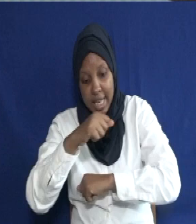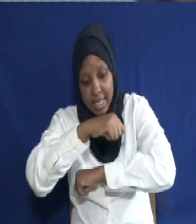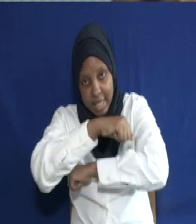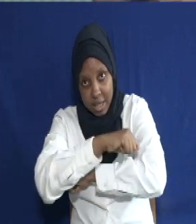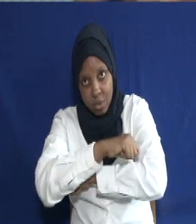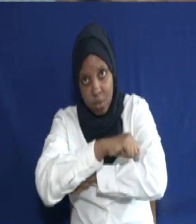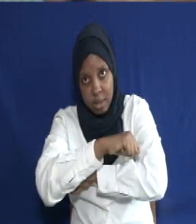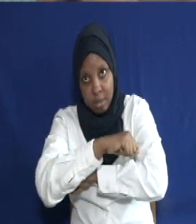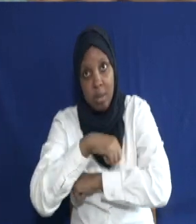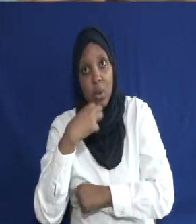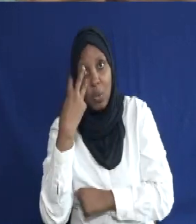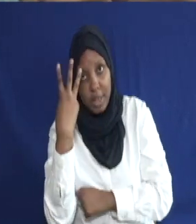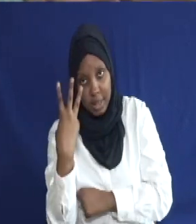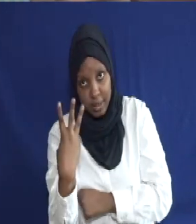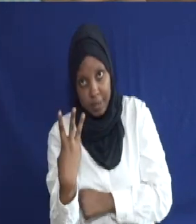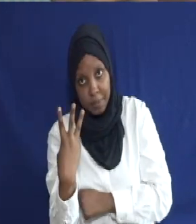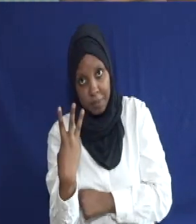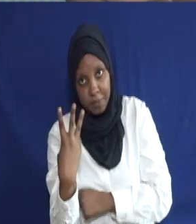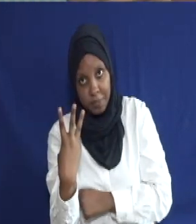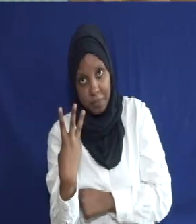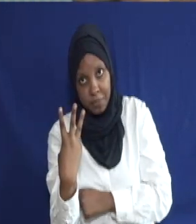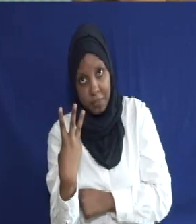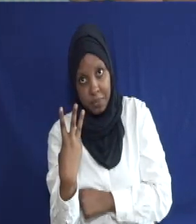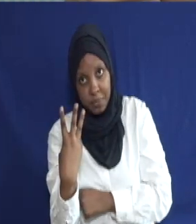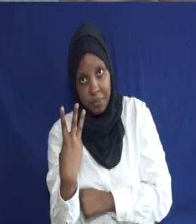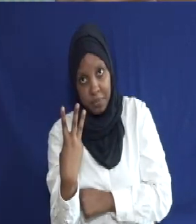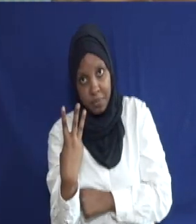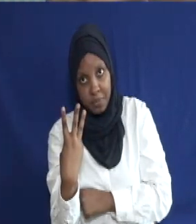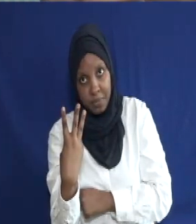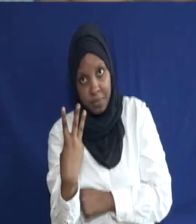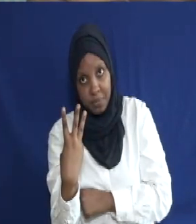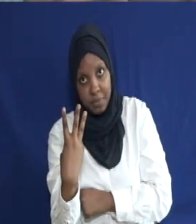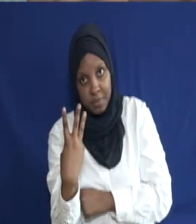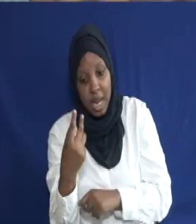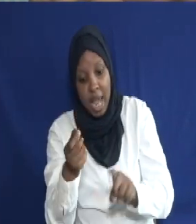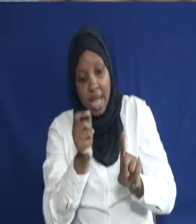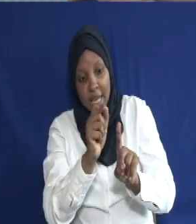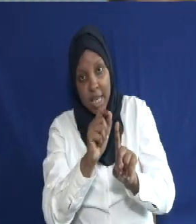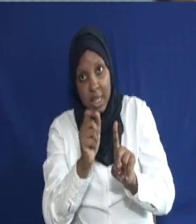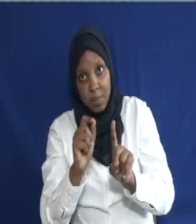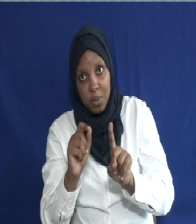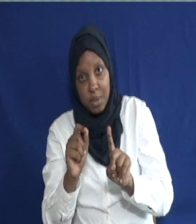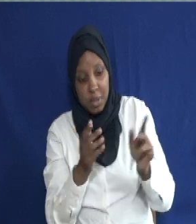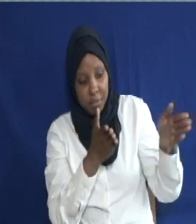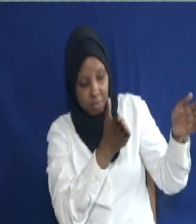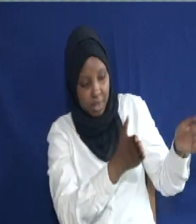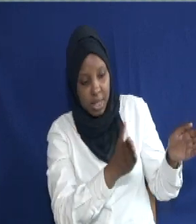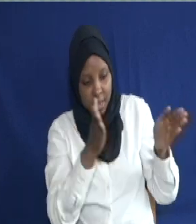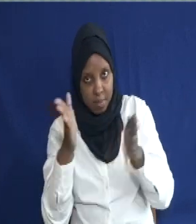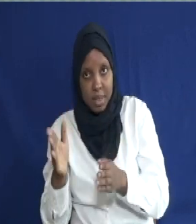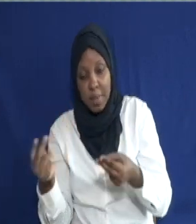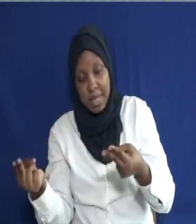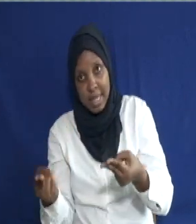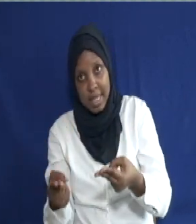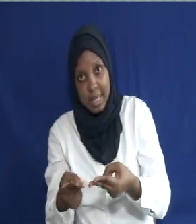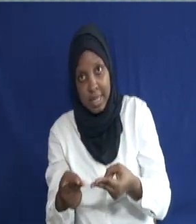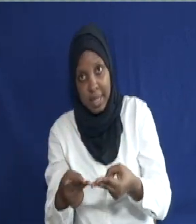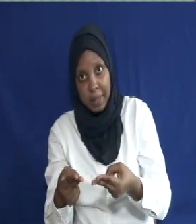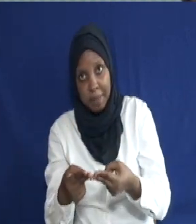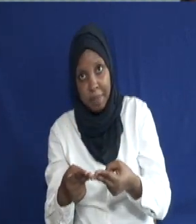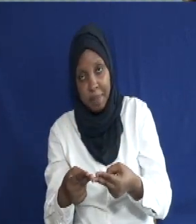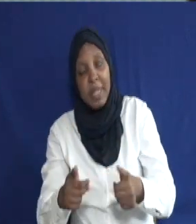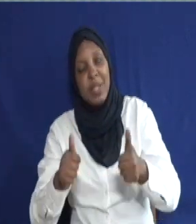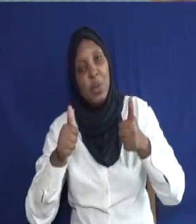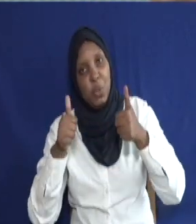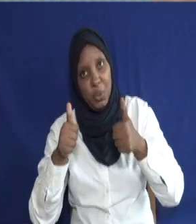3. Since x is the base and the exponents are equal, therefore the bases should also be